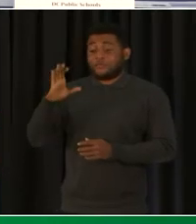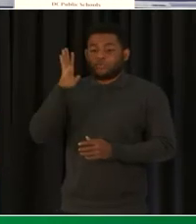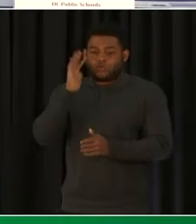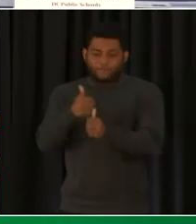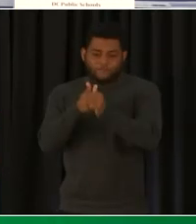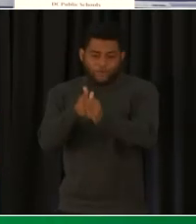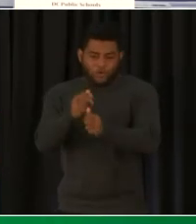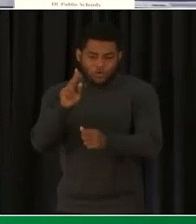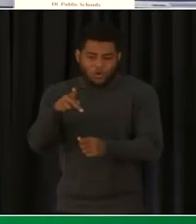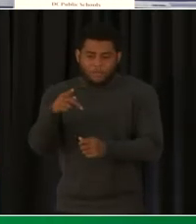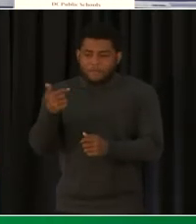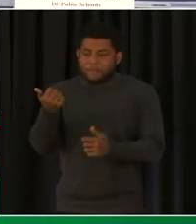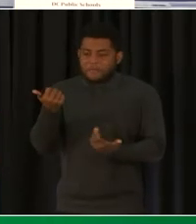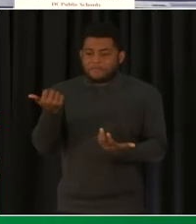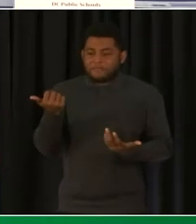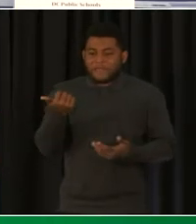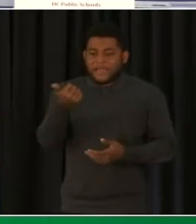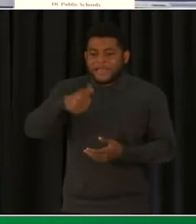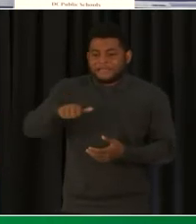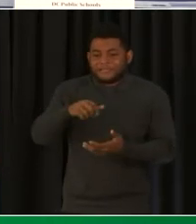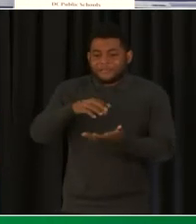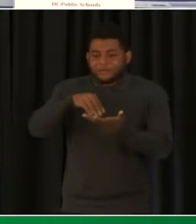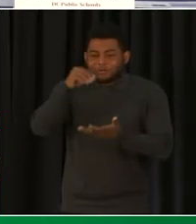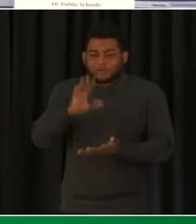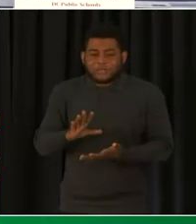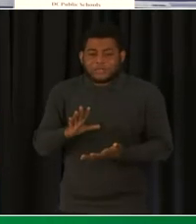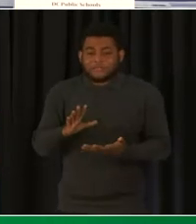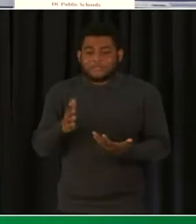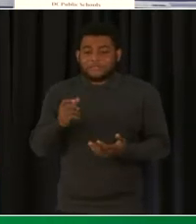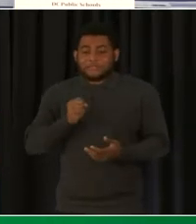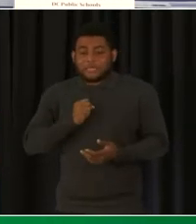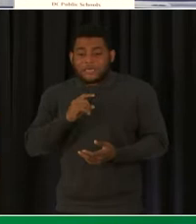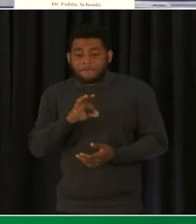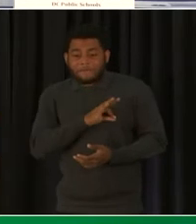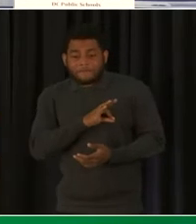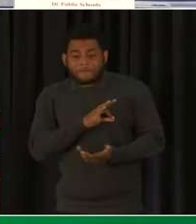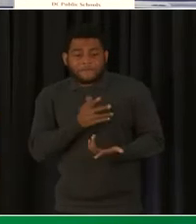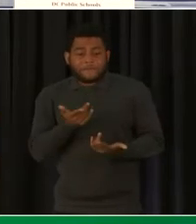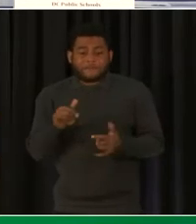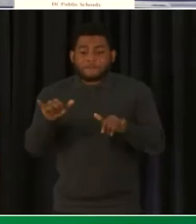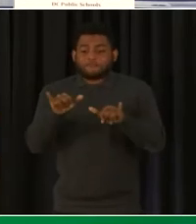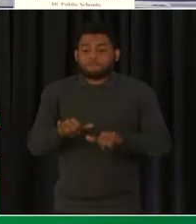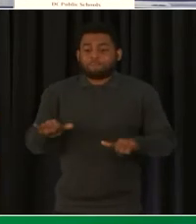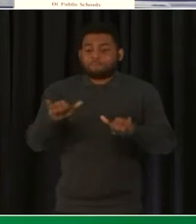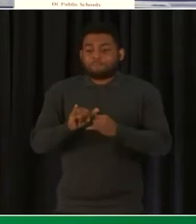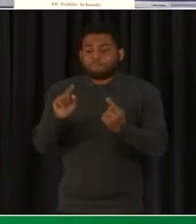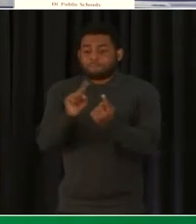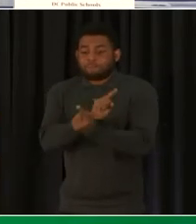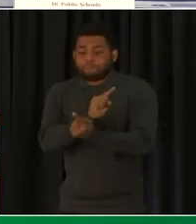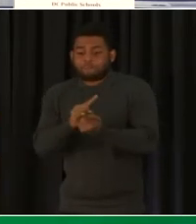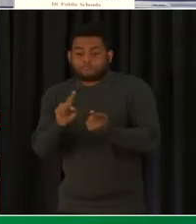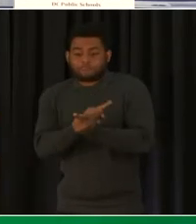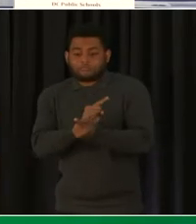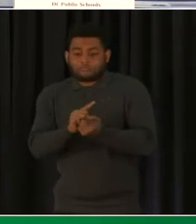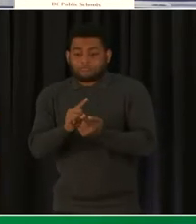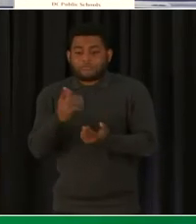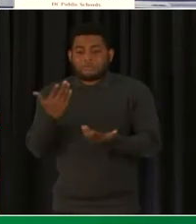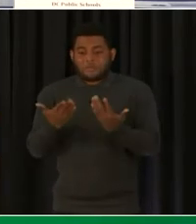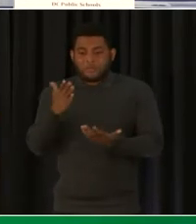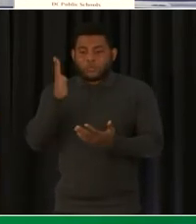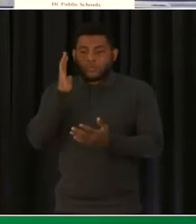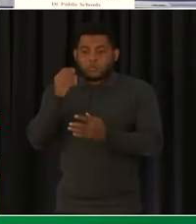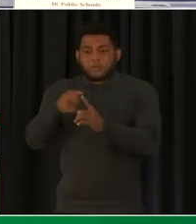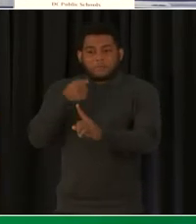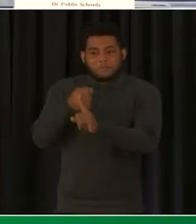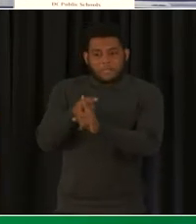students as part of their routine procedures for monitoring COVID-19 in our communities.